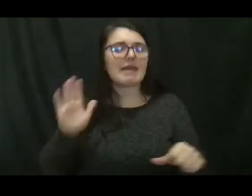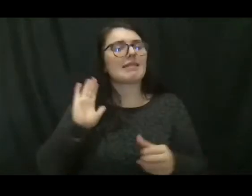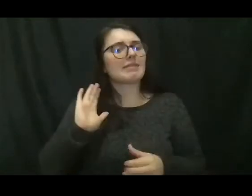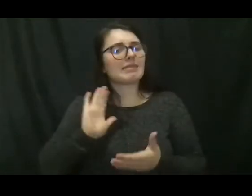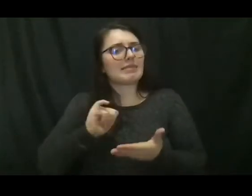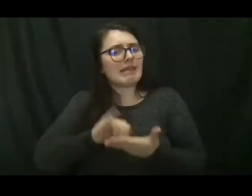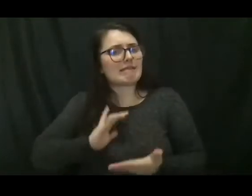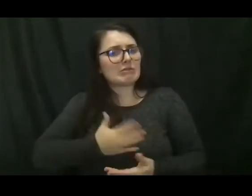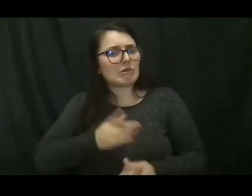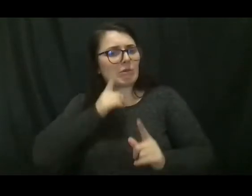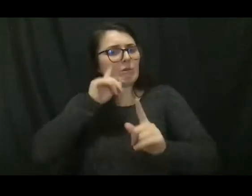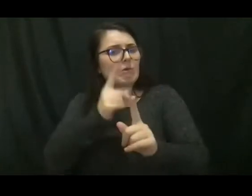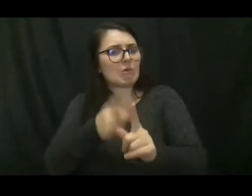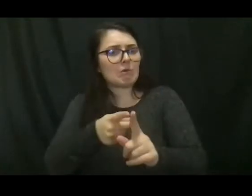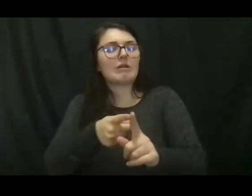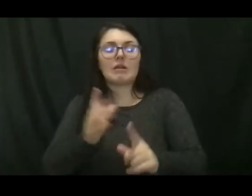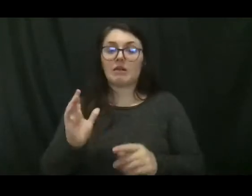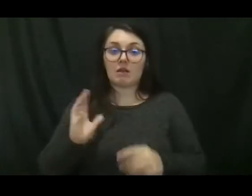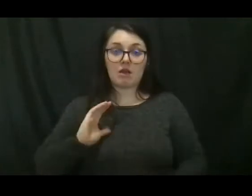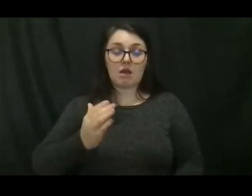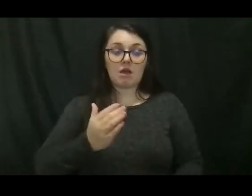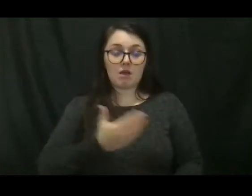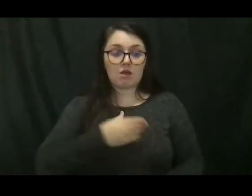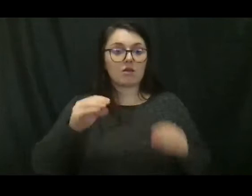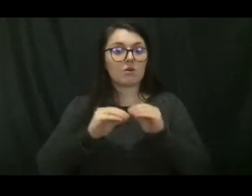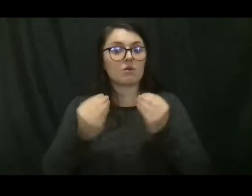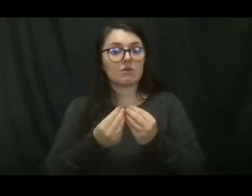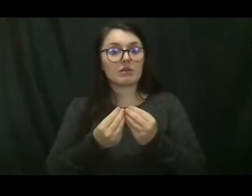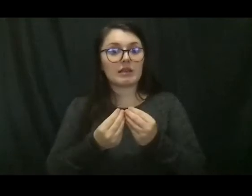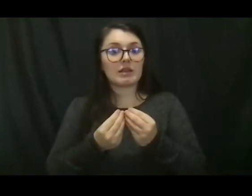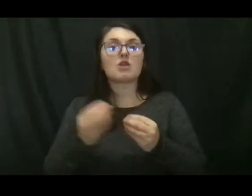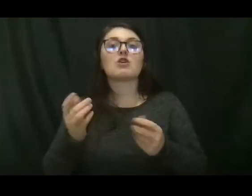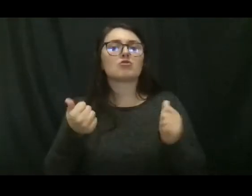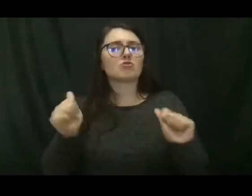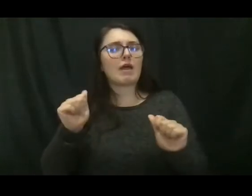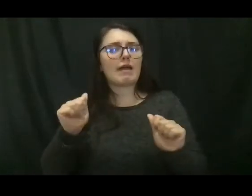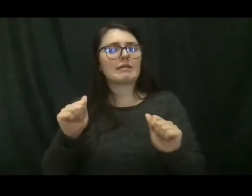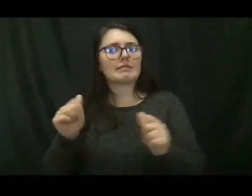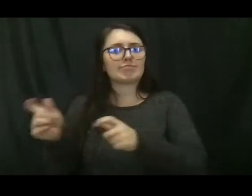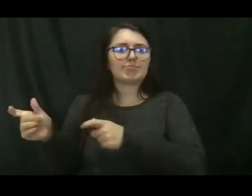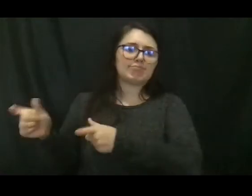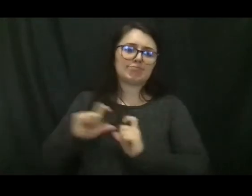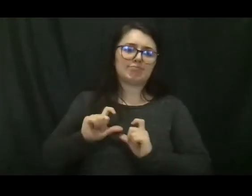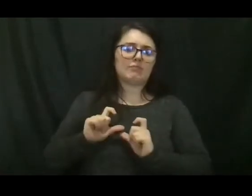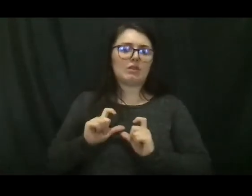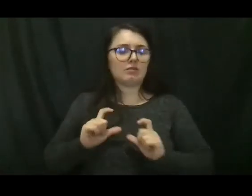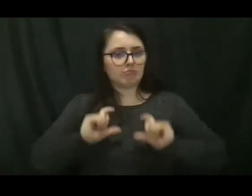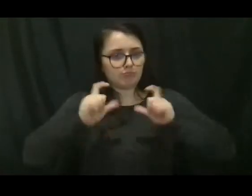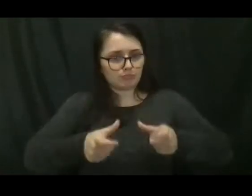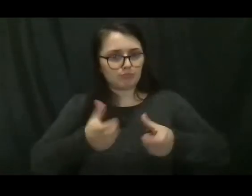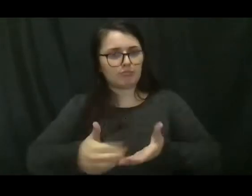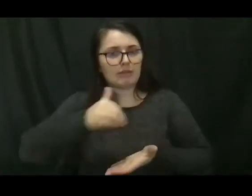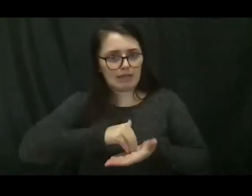Green would have maybe ended up in the landfill. It maybe would have been thrown away. And